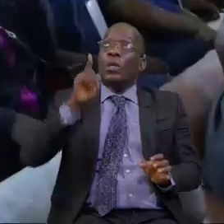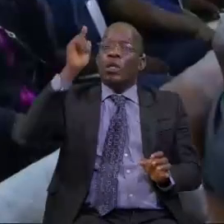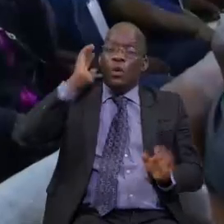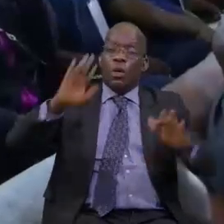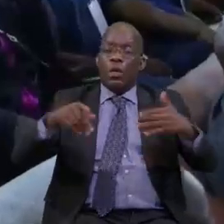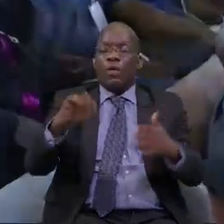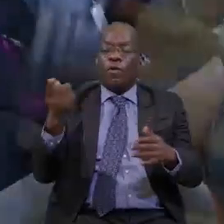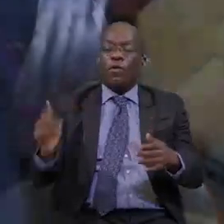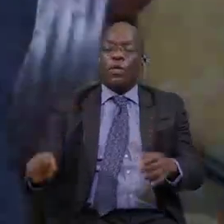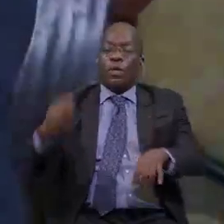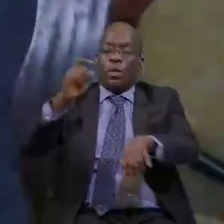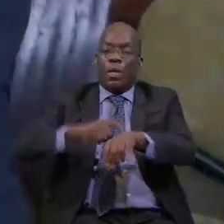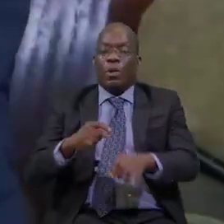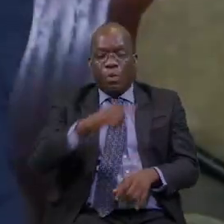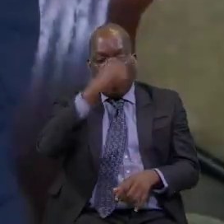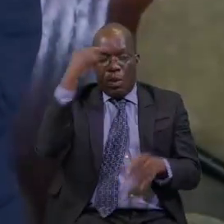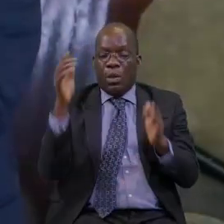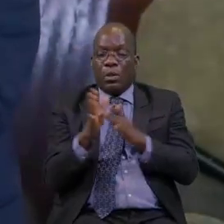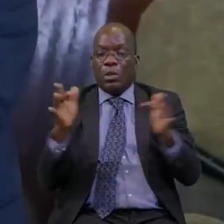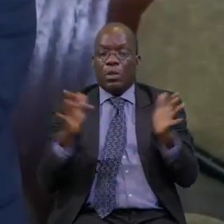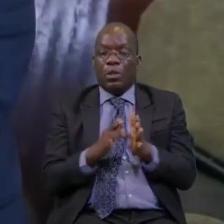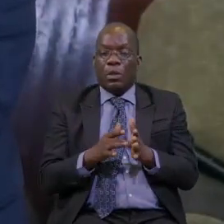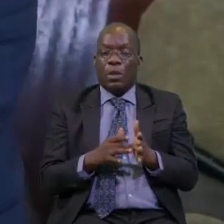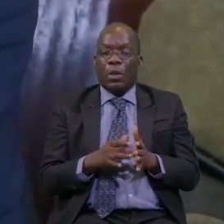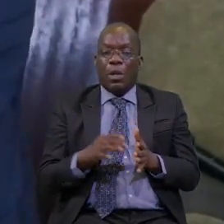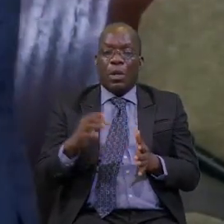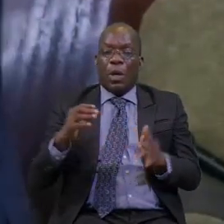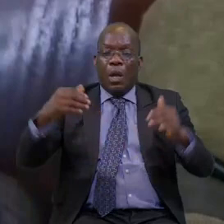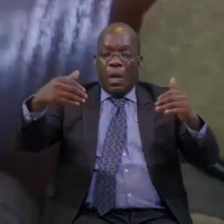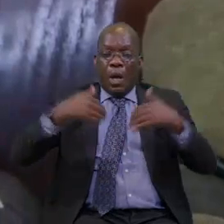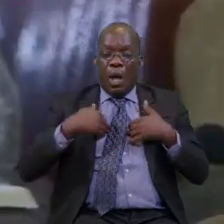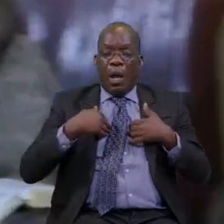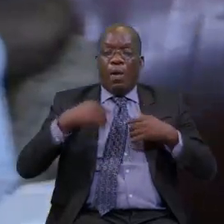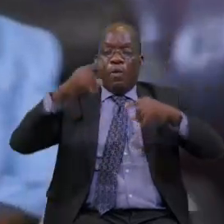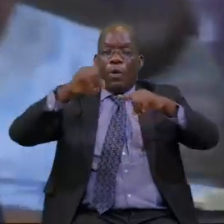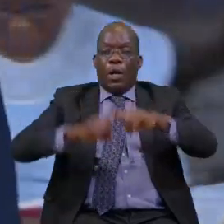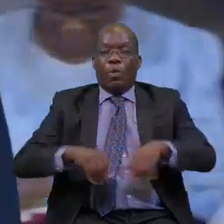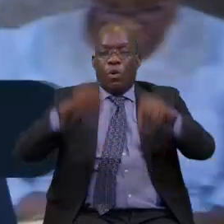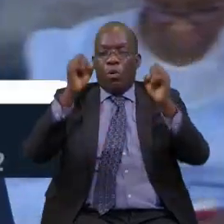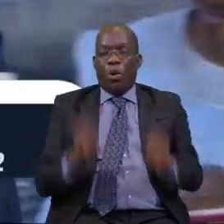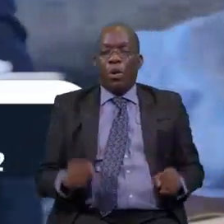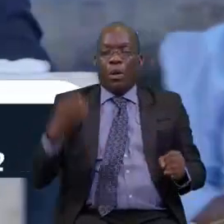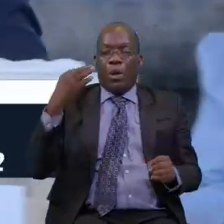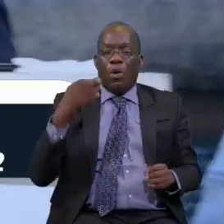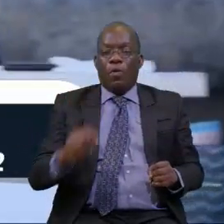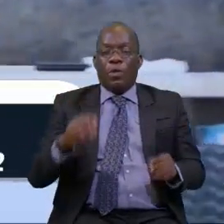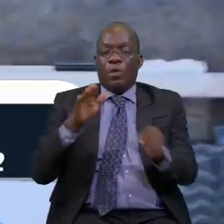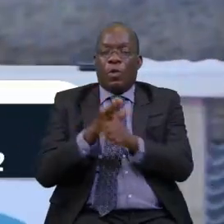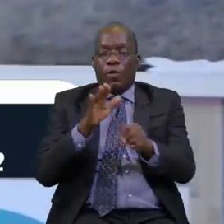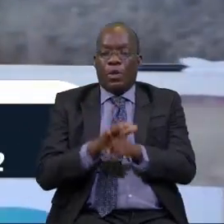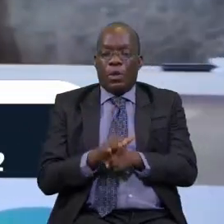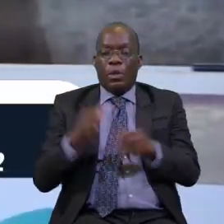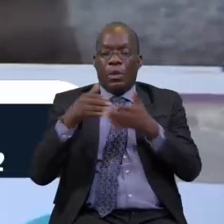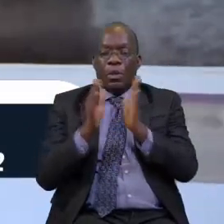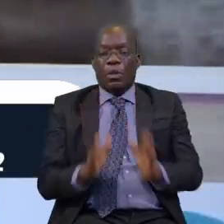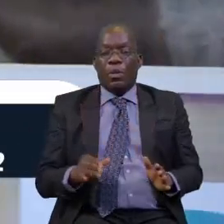Because Jesus had reliable power of the sufficient leader. I come